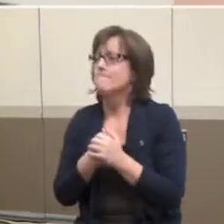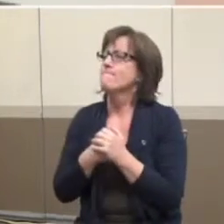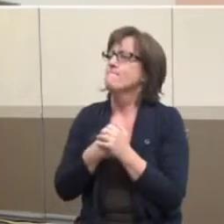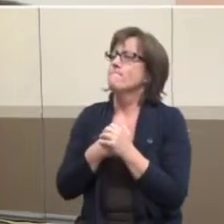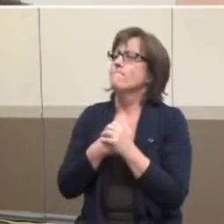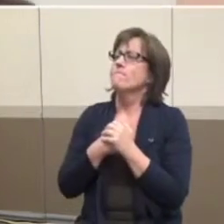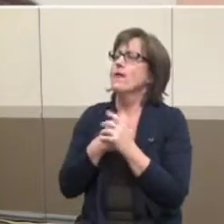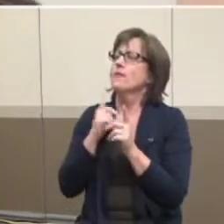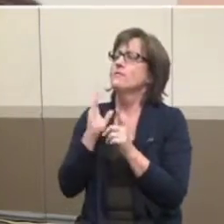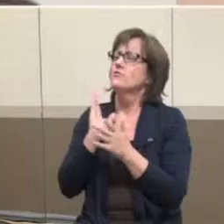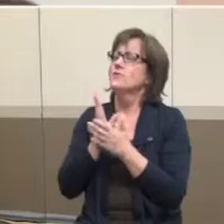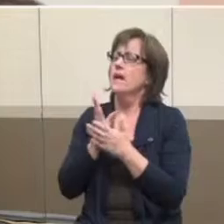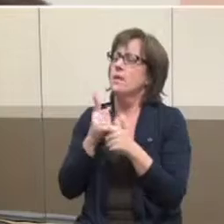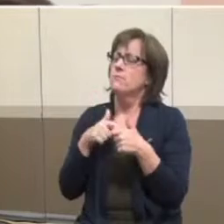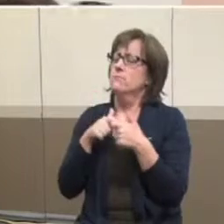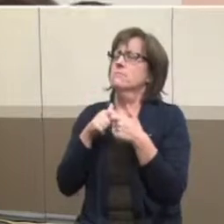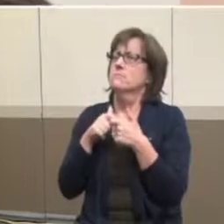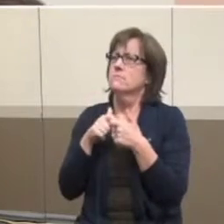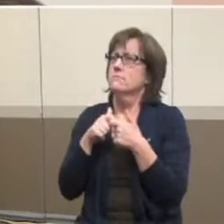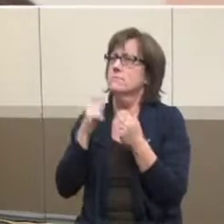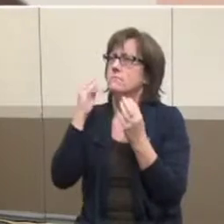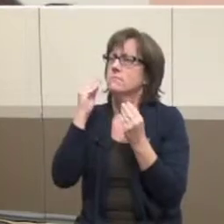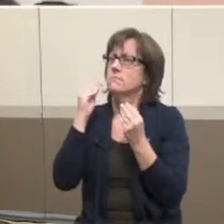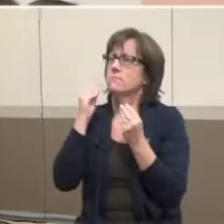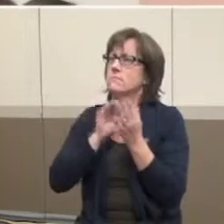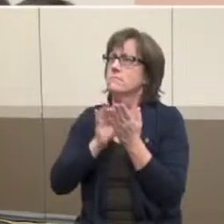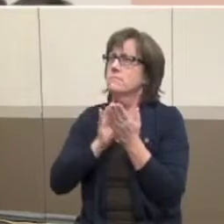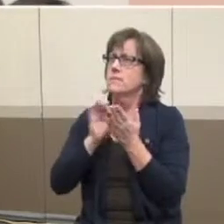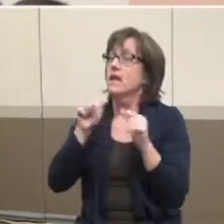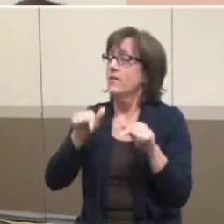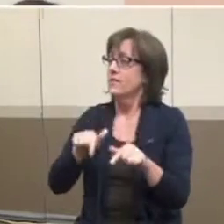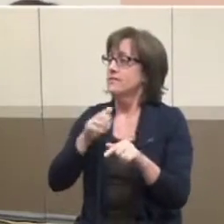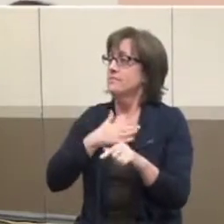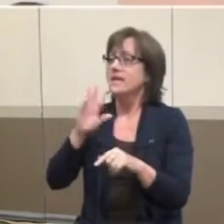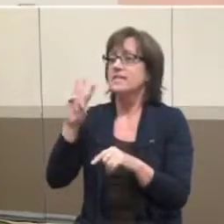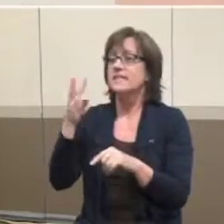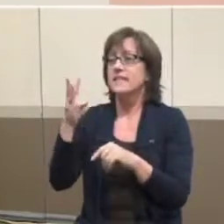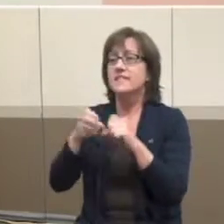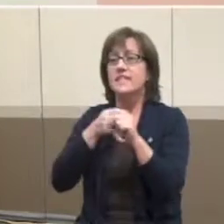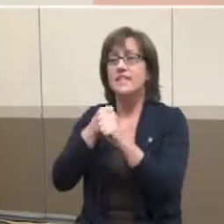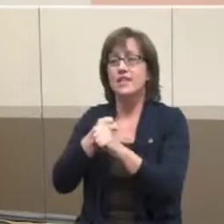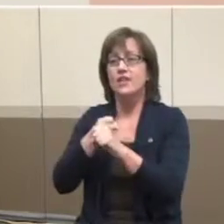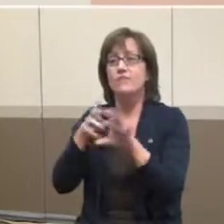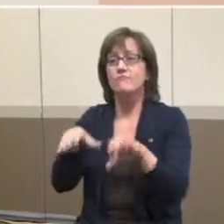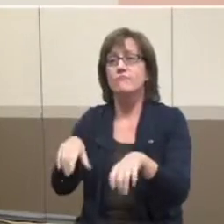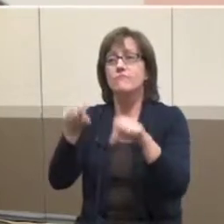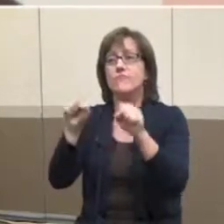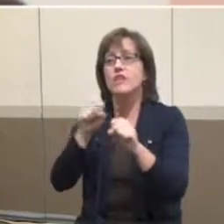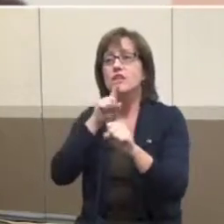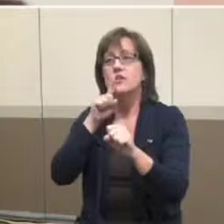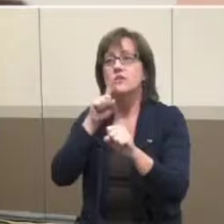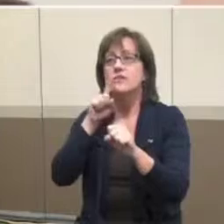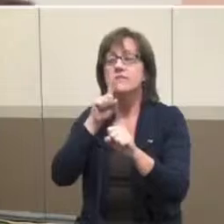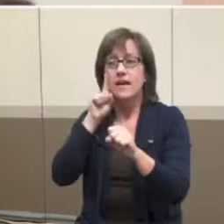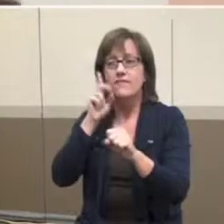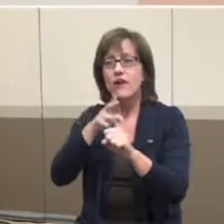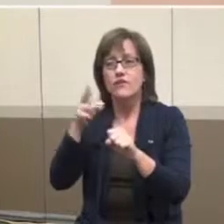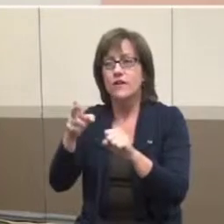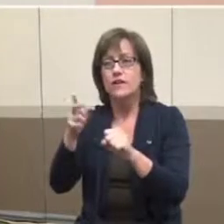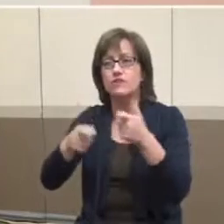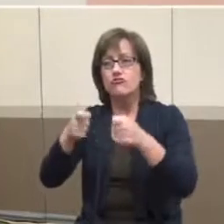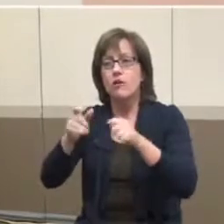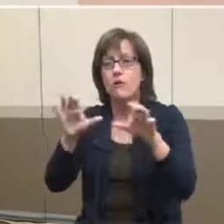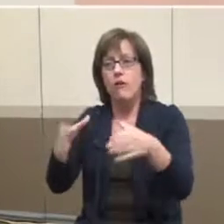think about it, but I think this is my 6th year doing drum club with my deaf and hard of hearing